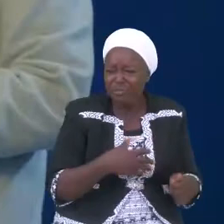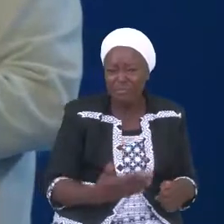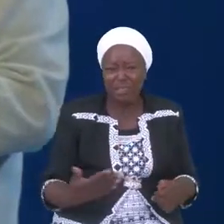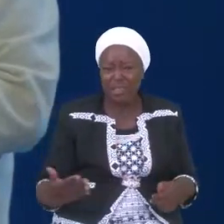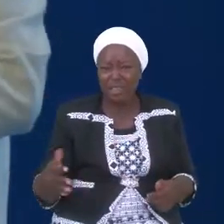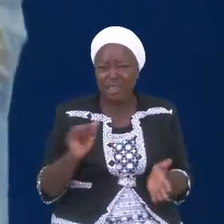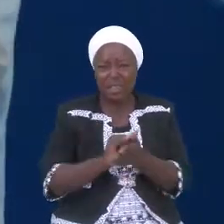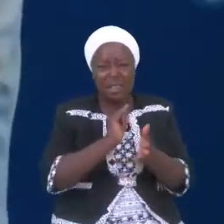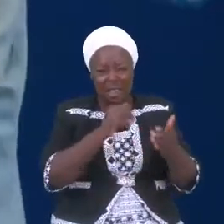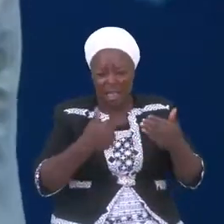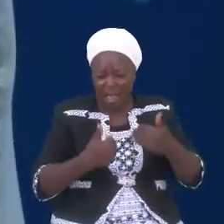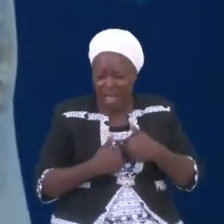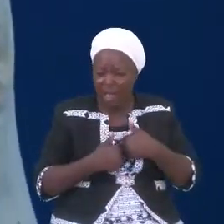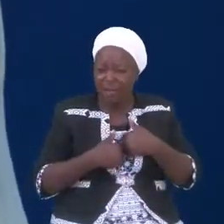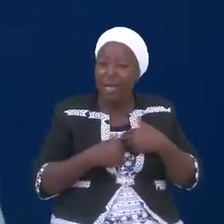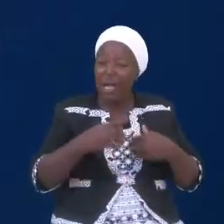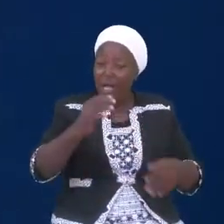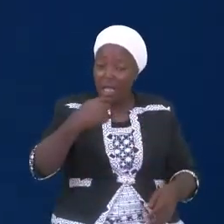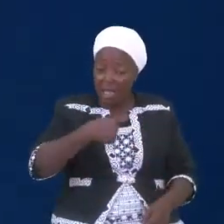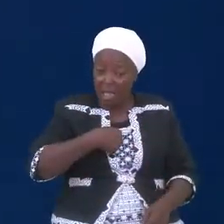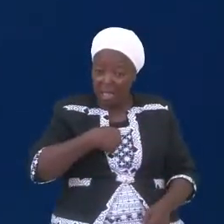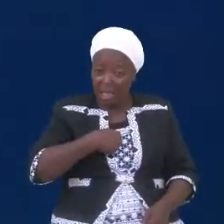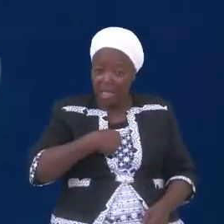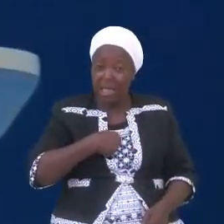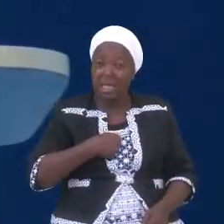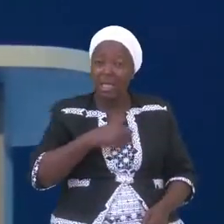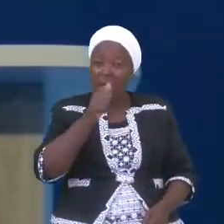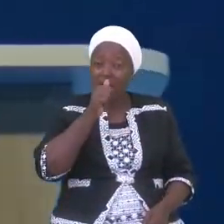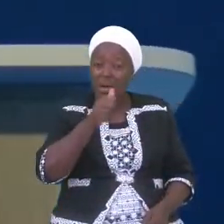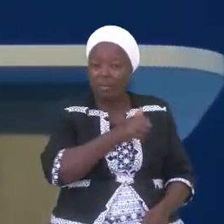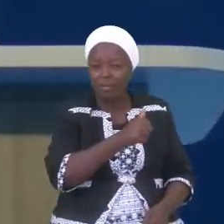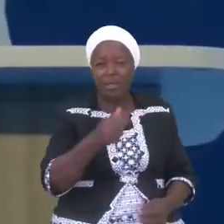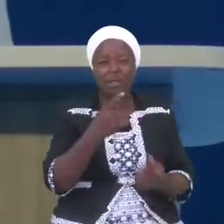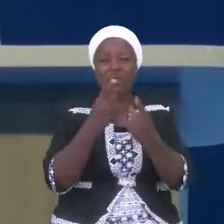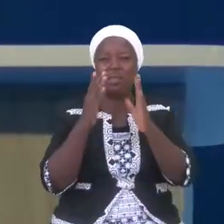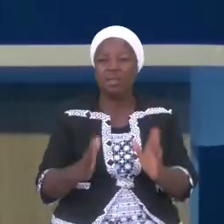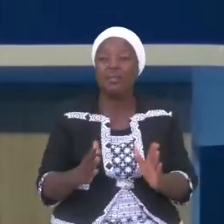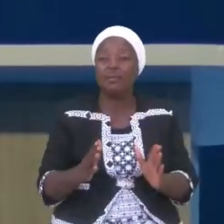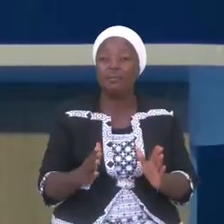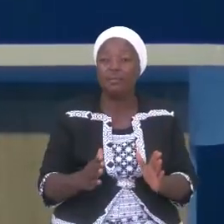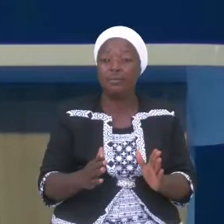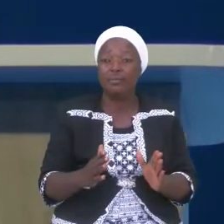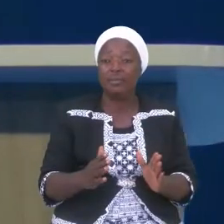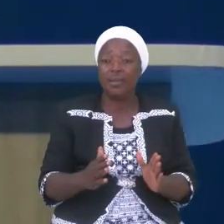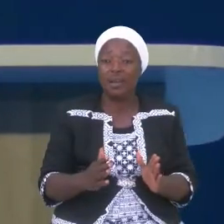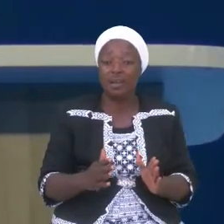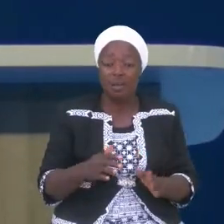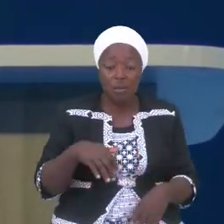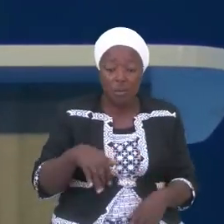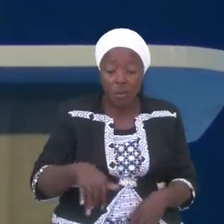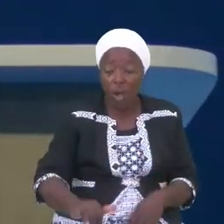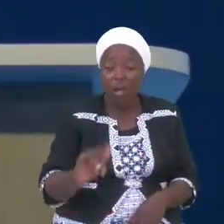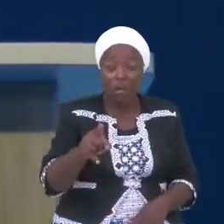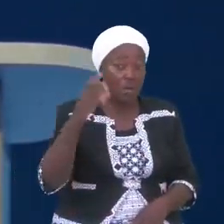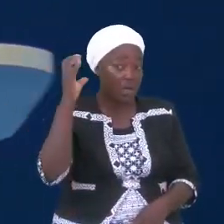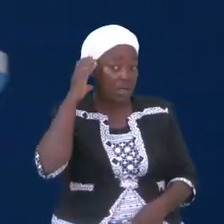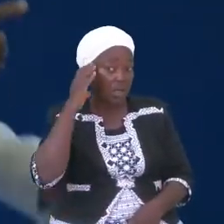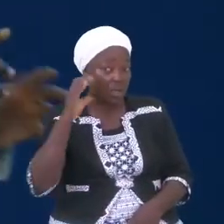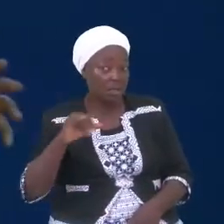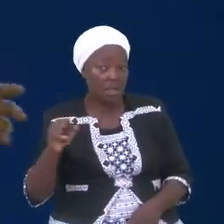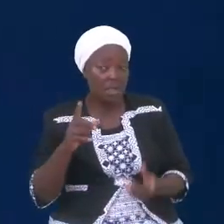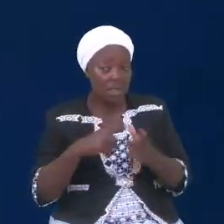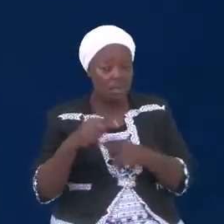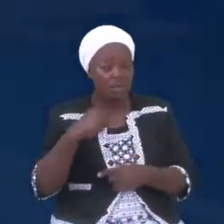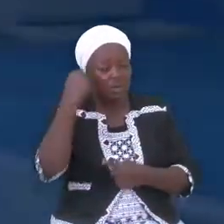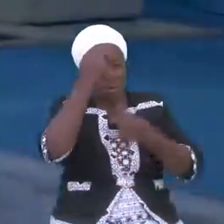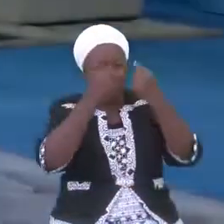I had. I am a sinner. While you are hearing, while you are